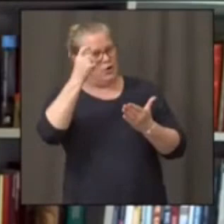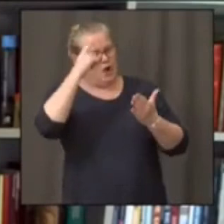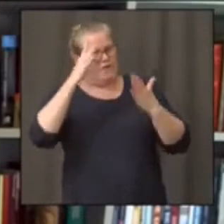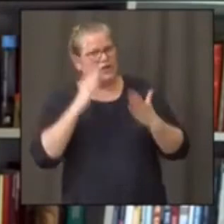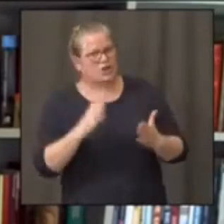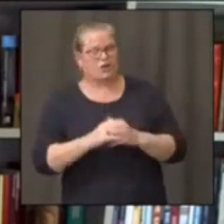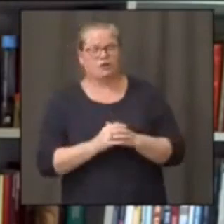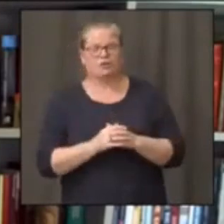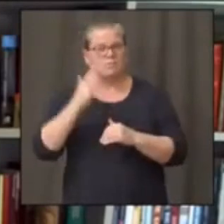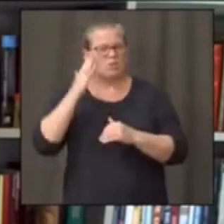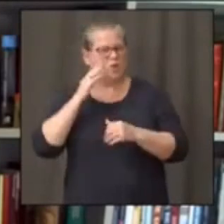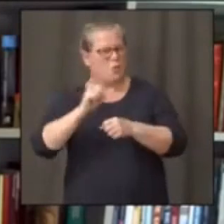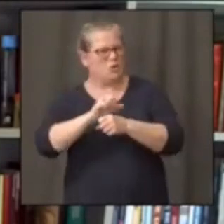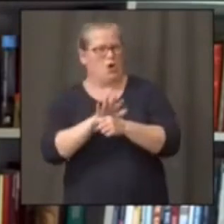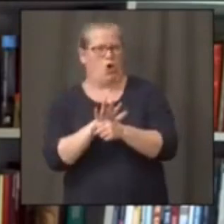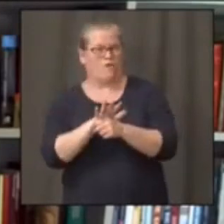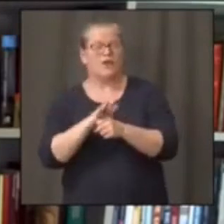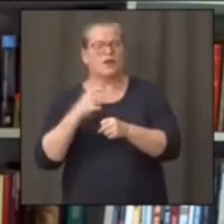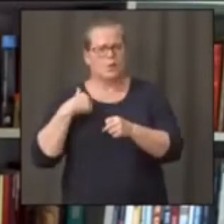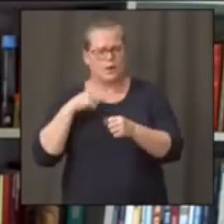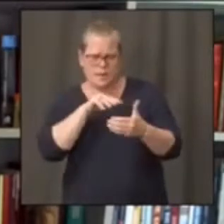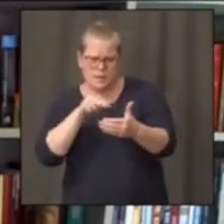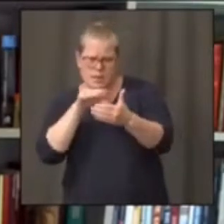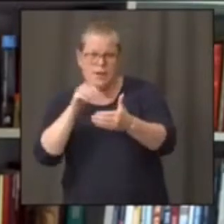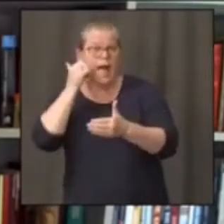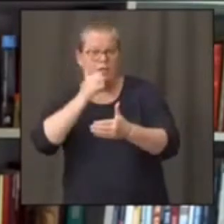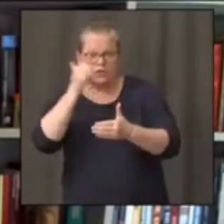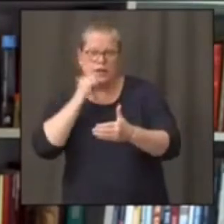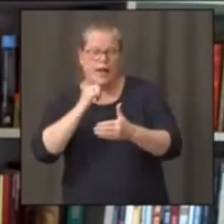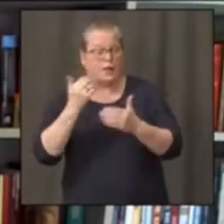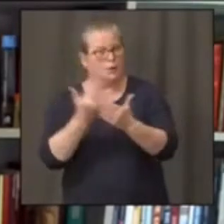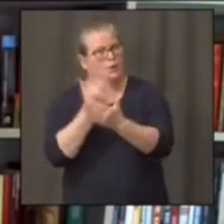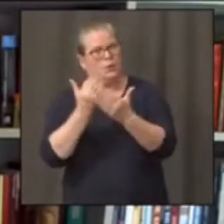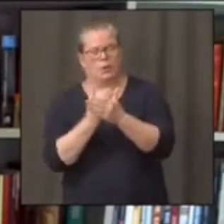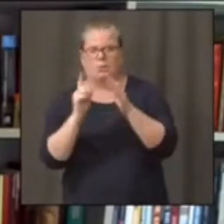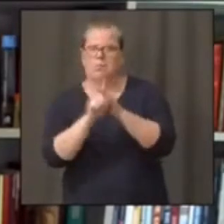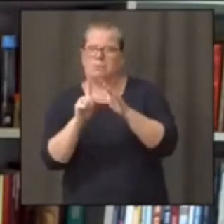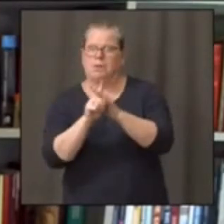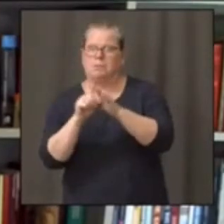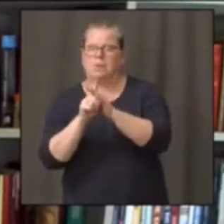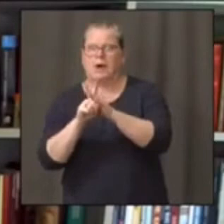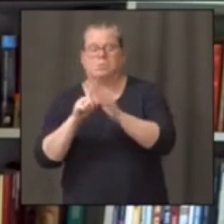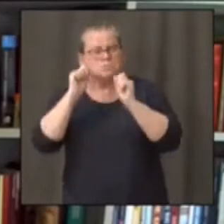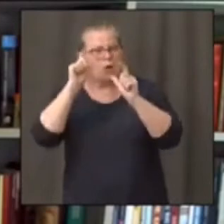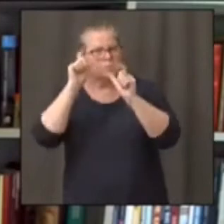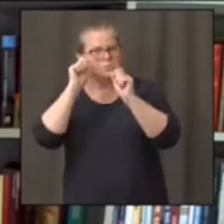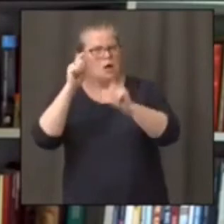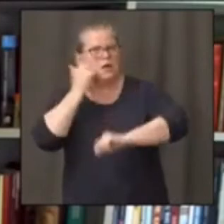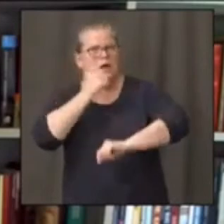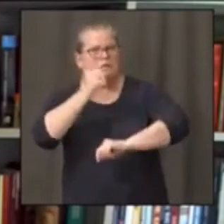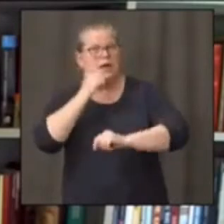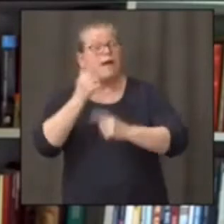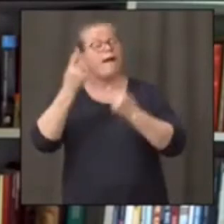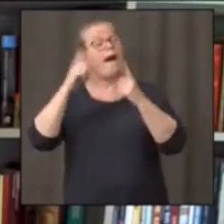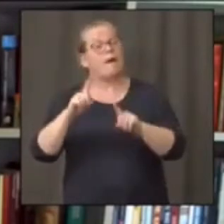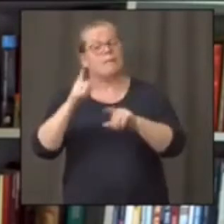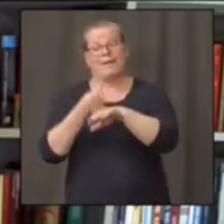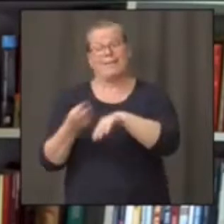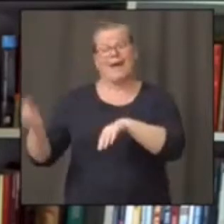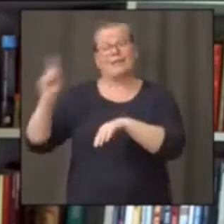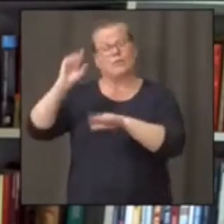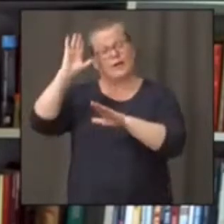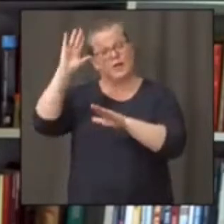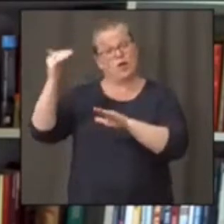think one thing that's come out over the last week has been some information from Korea, where they're doing